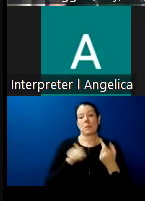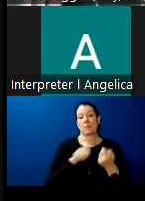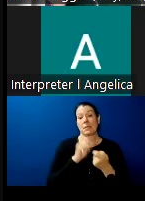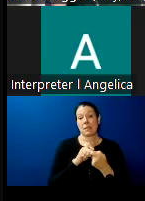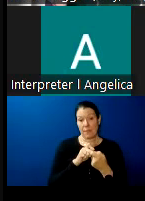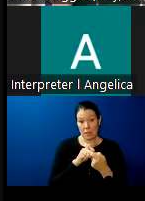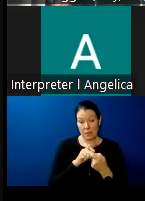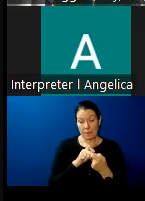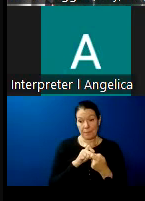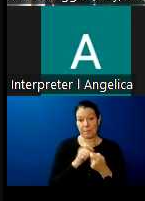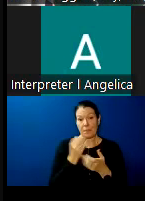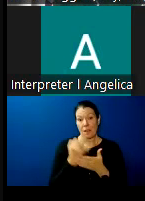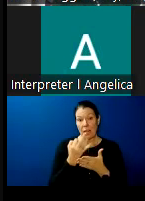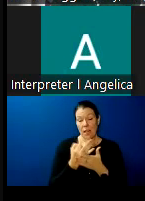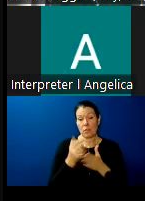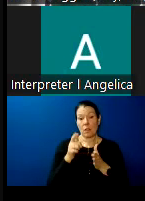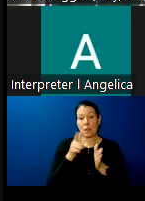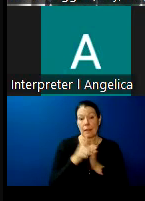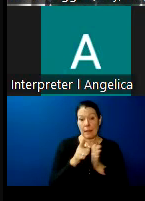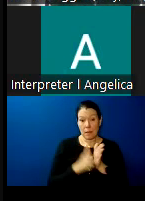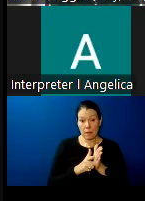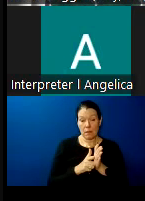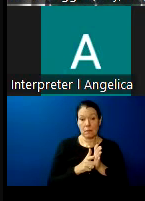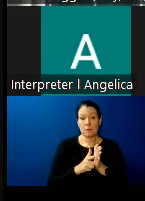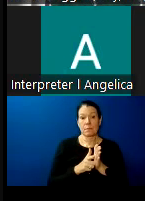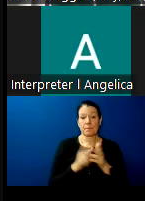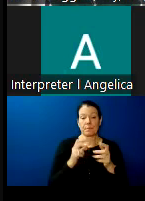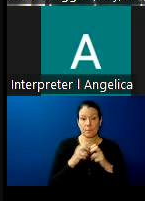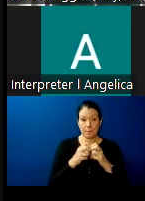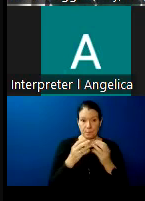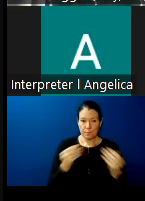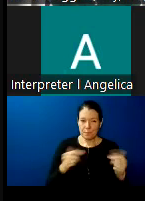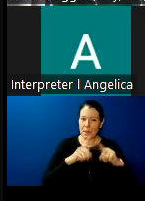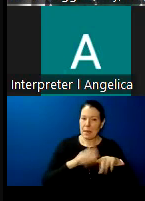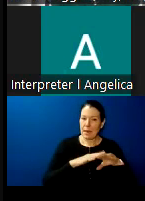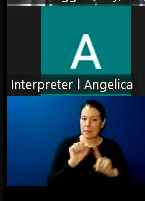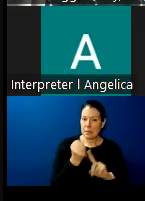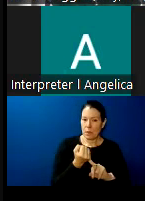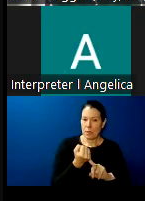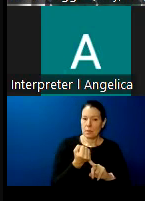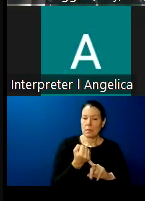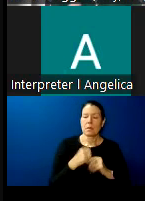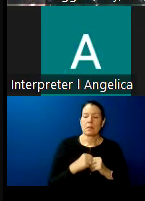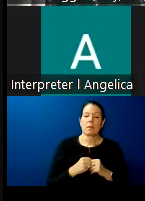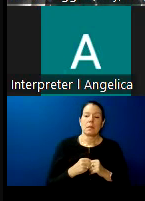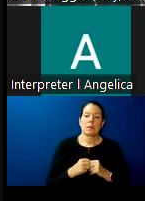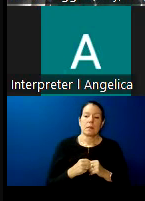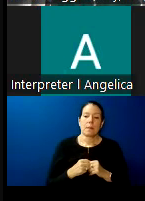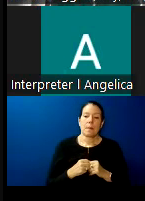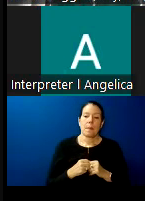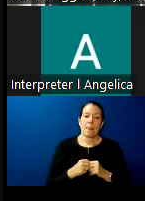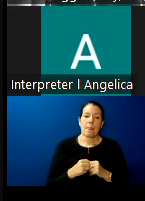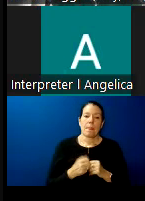of financial legal remedies depending on the facts of the situation. So I just wanted to plug